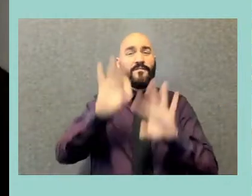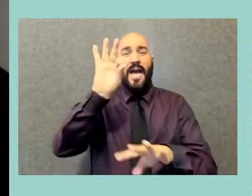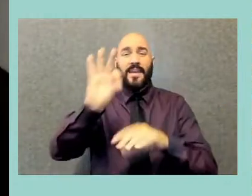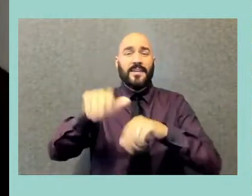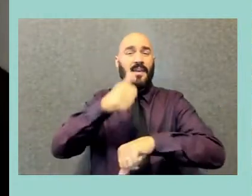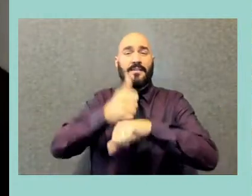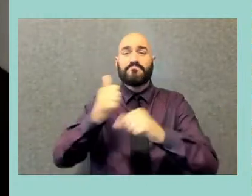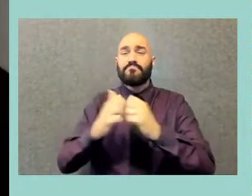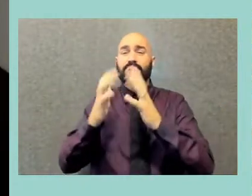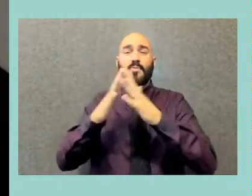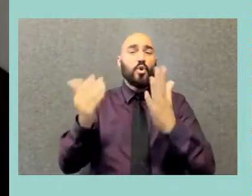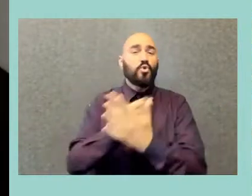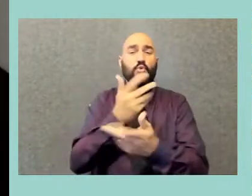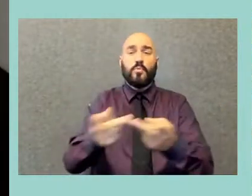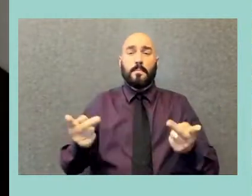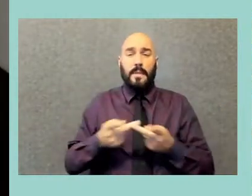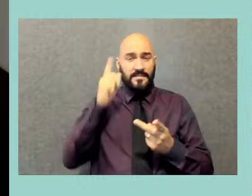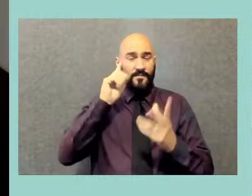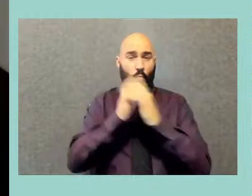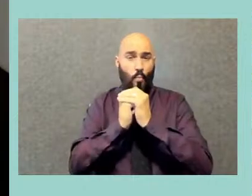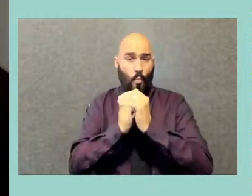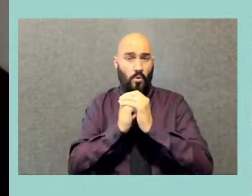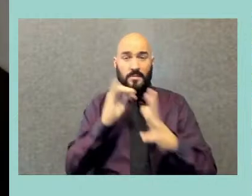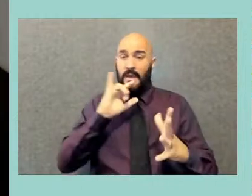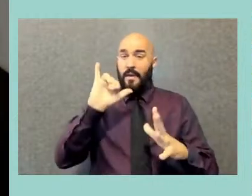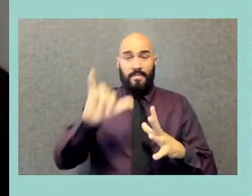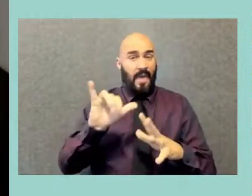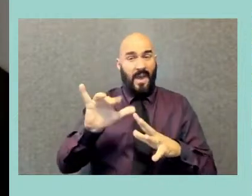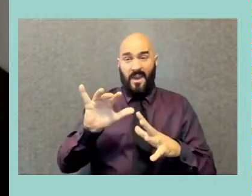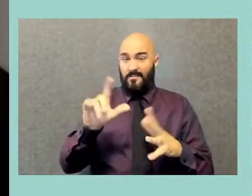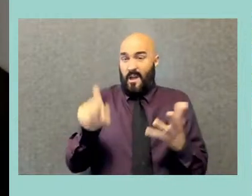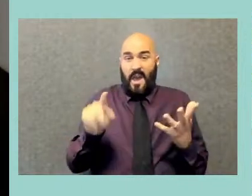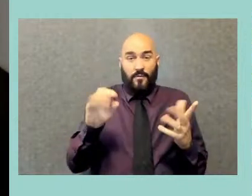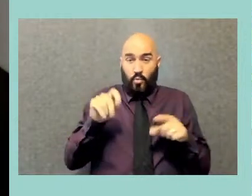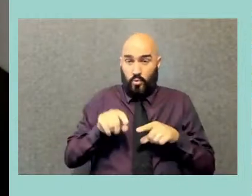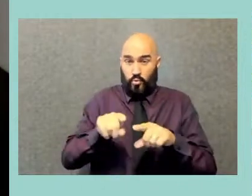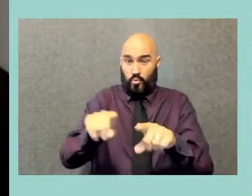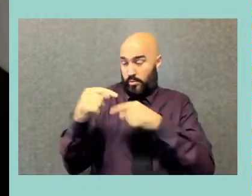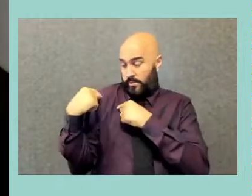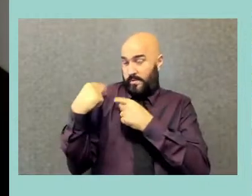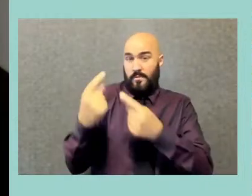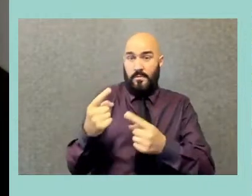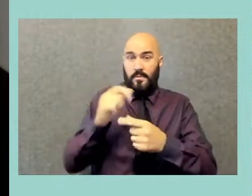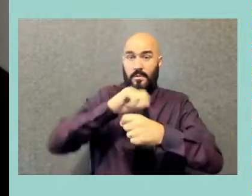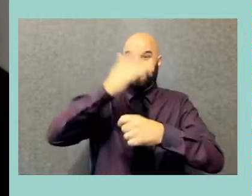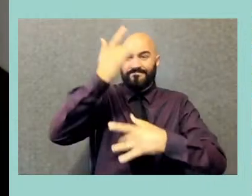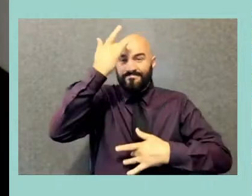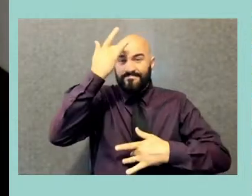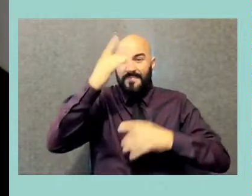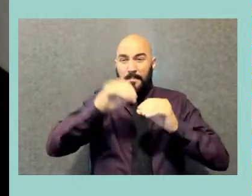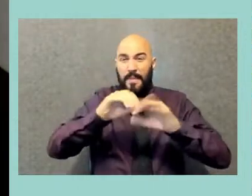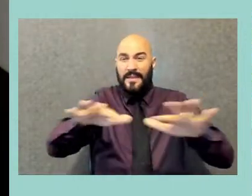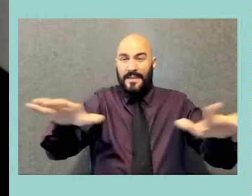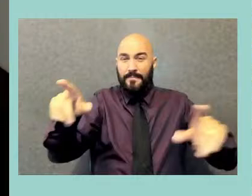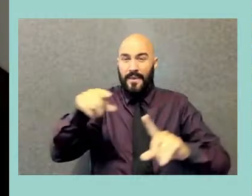of worship, a practice we have all shared in the midst of the COVID-19 pandemic.